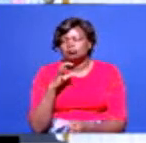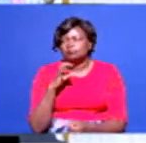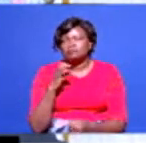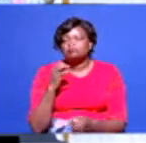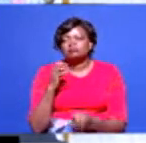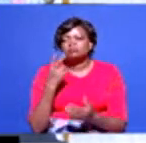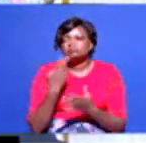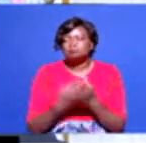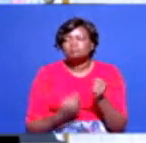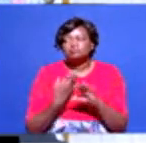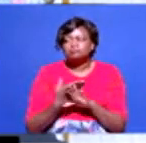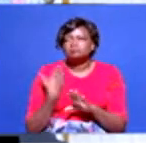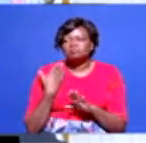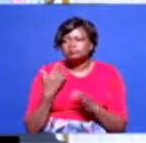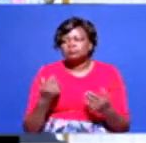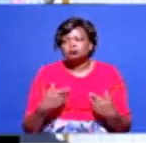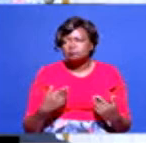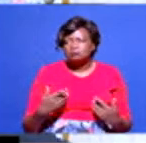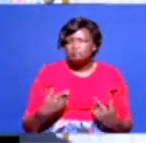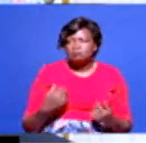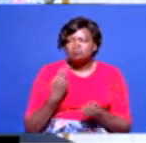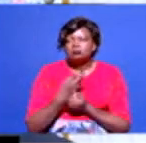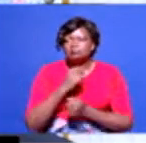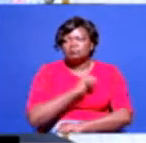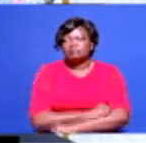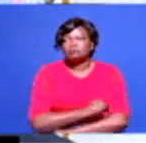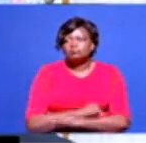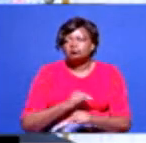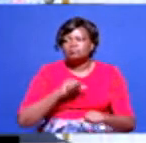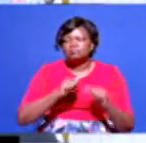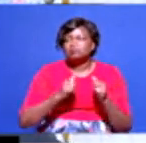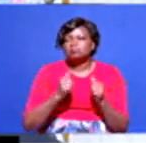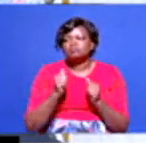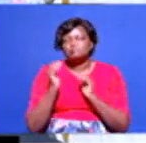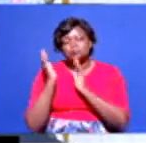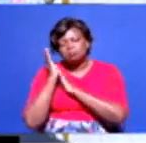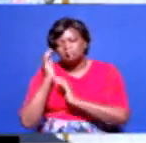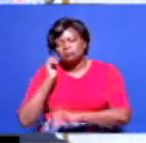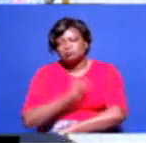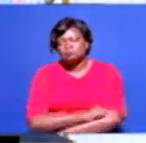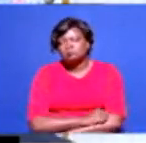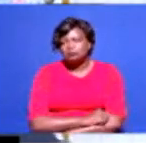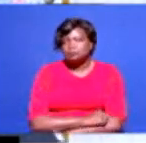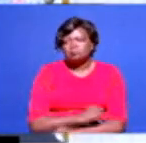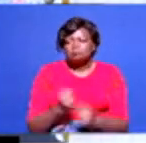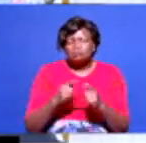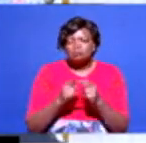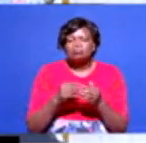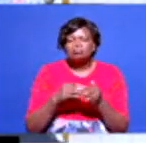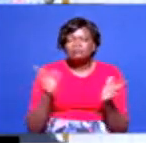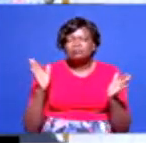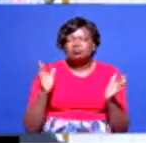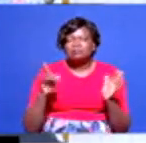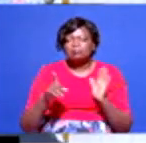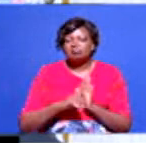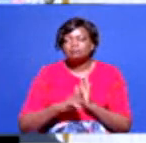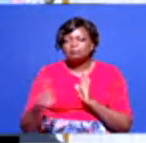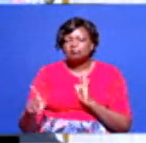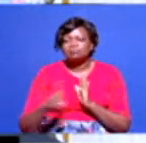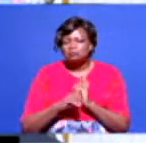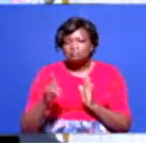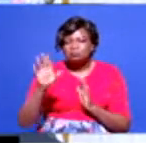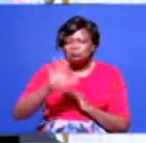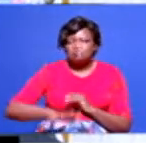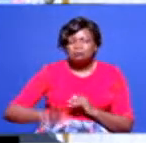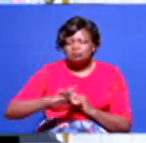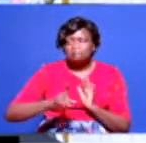there were secondary school was limited to only boarding schools, but he opened up space